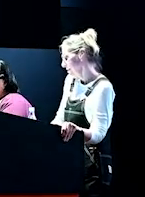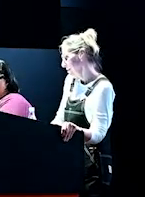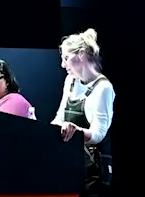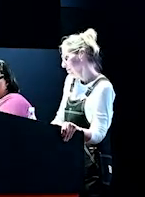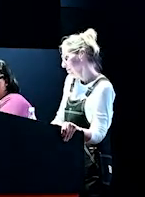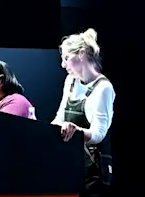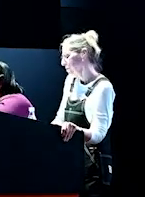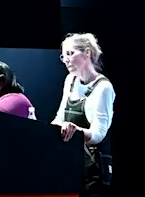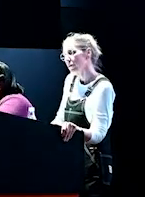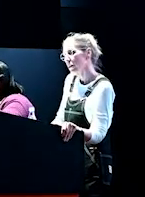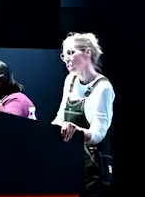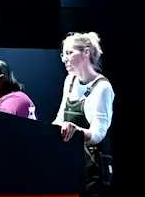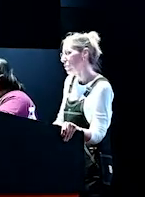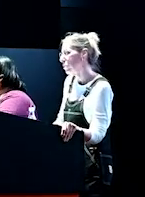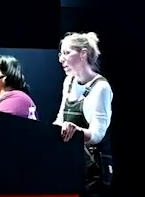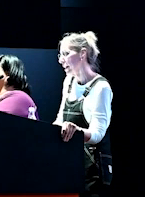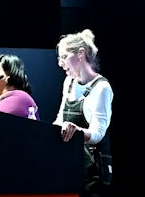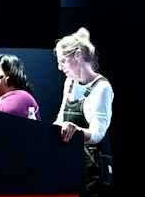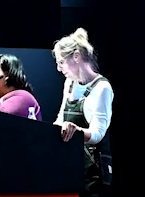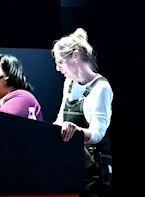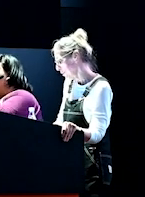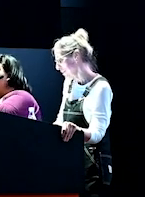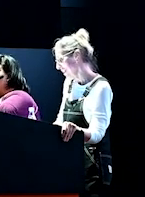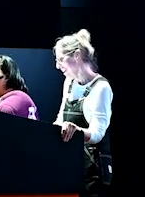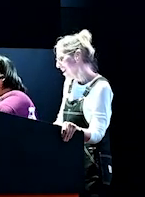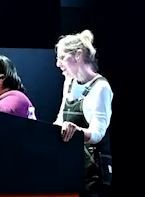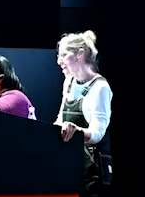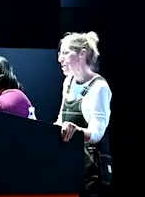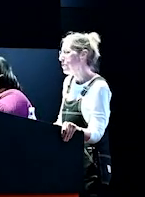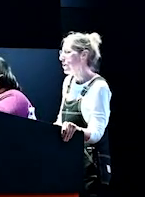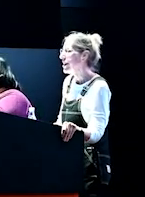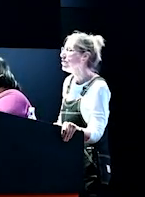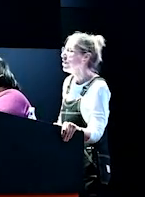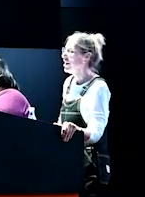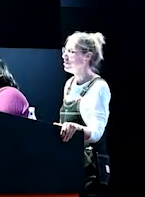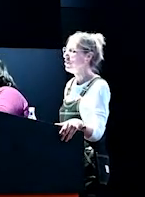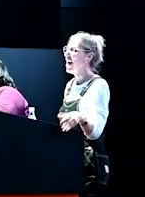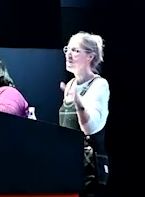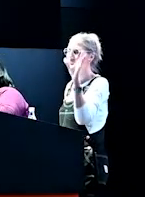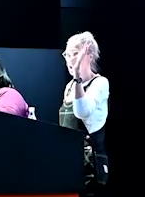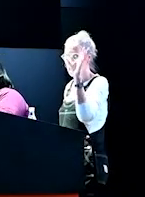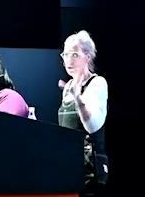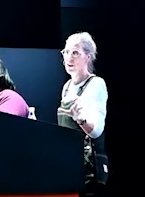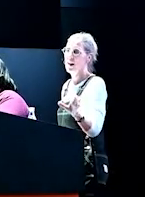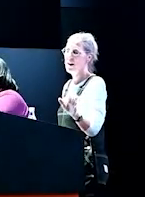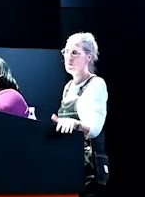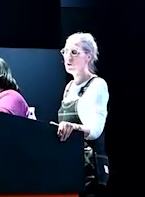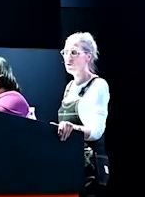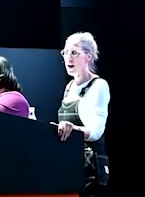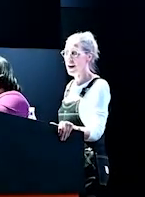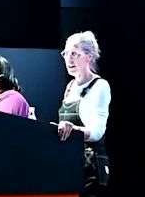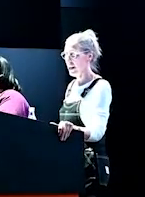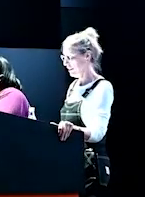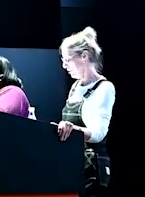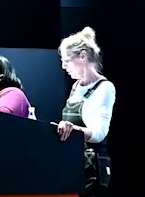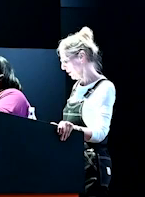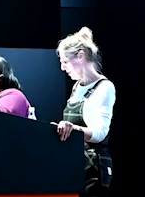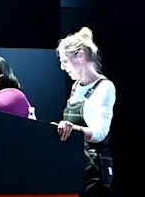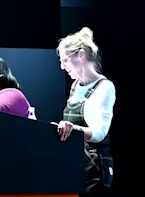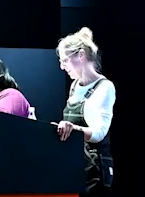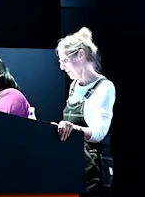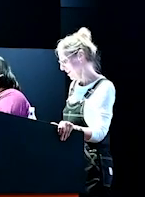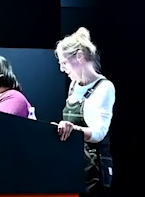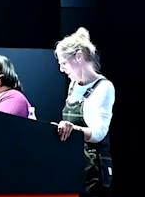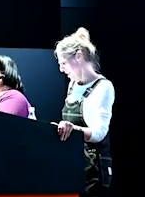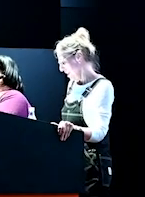that face is always called Blockhead by Lucy. Each character had their own profile and